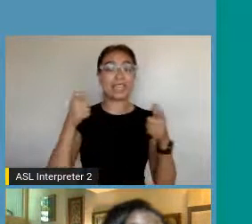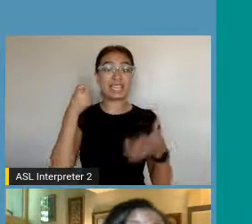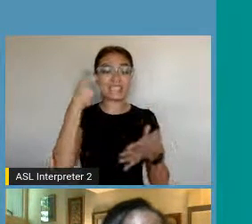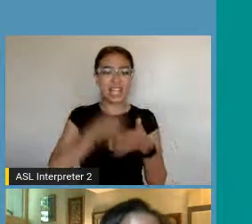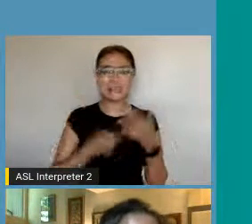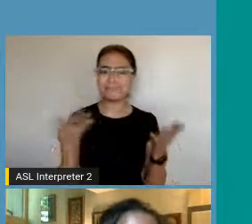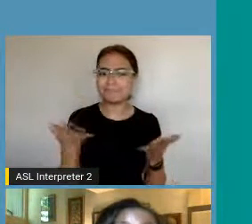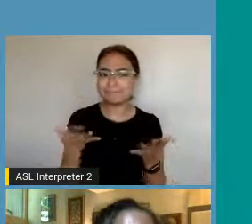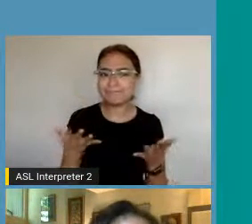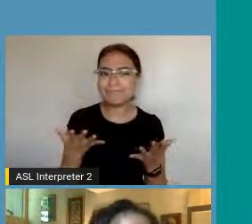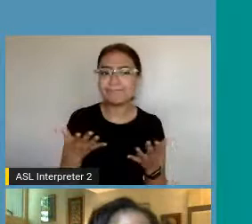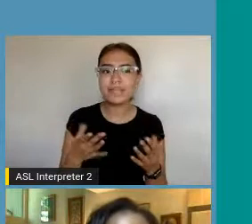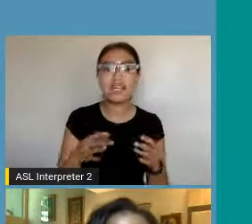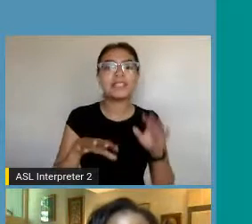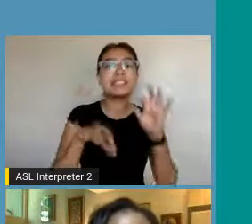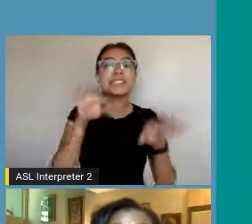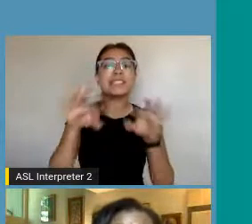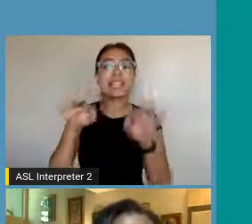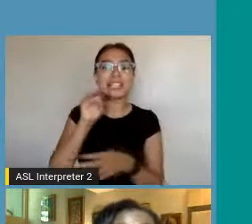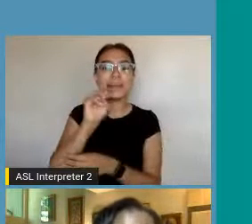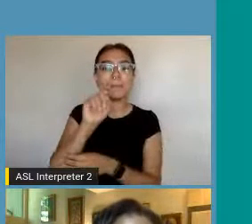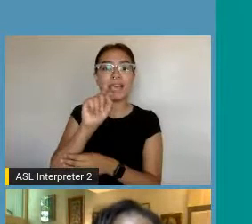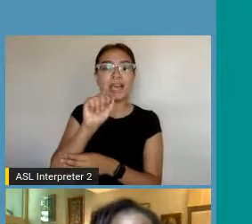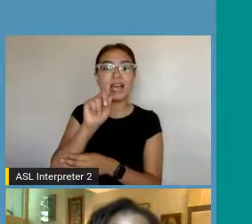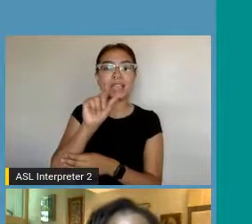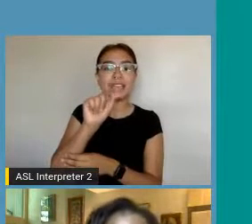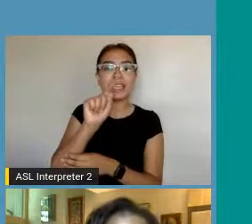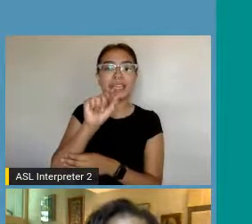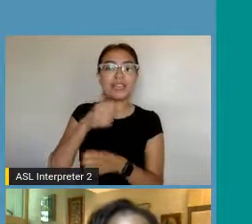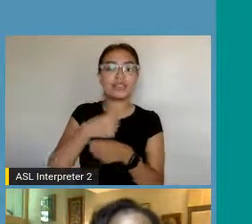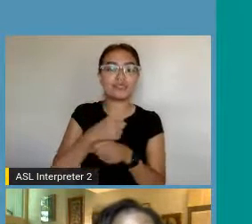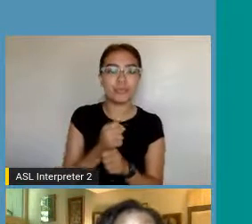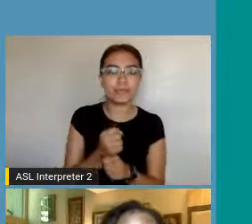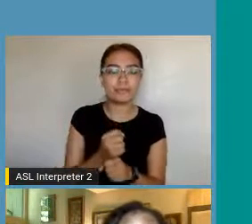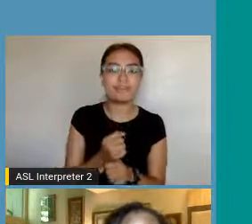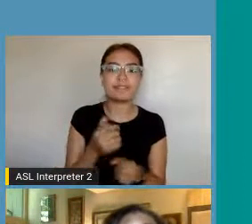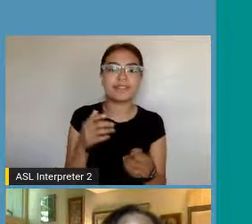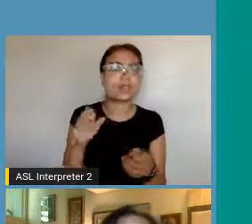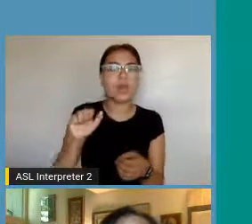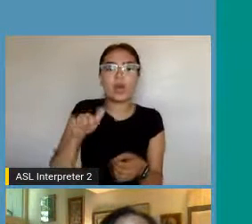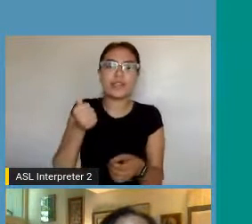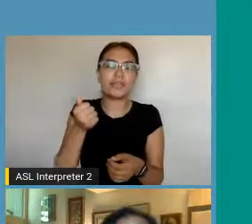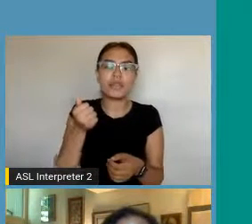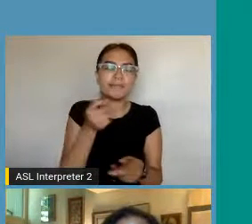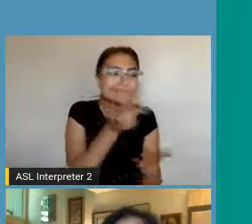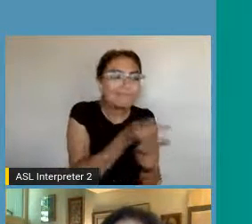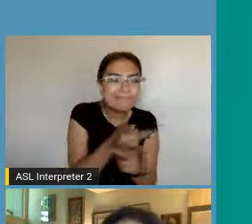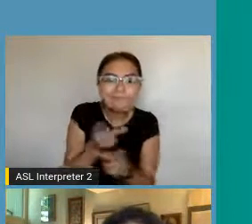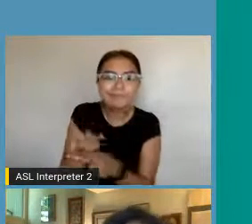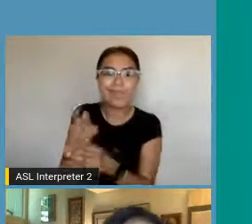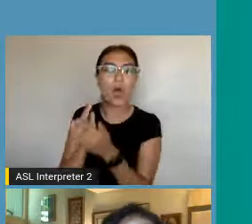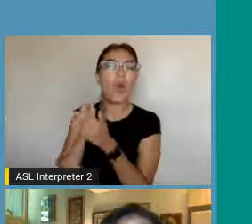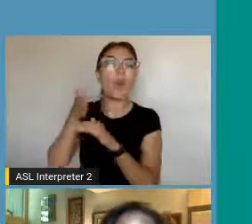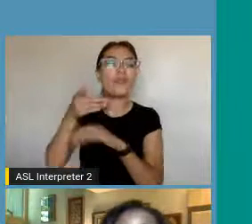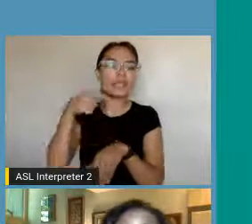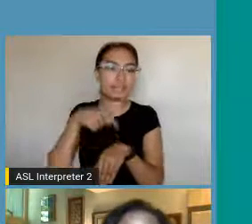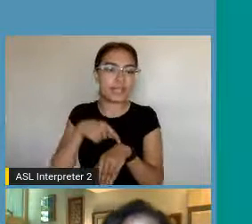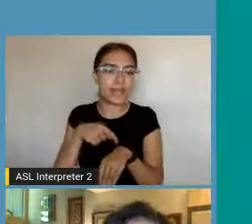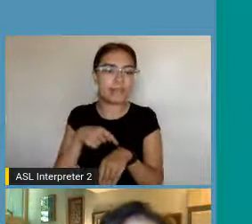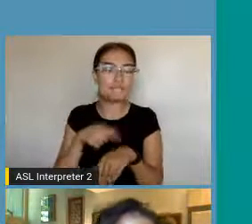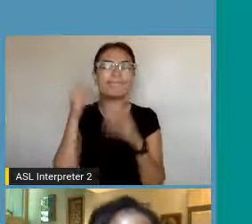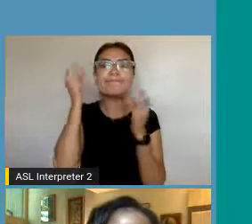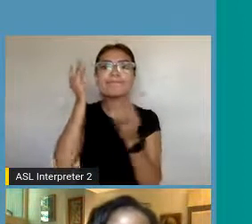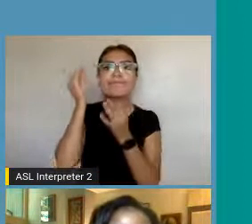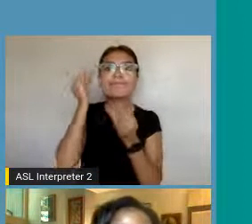are selection, metadata creation, and just general maintenance over time. So if you think about, you know, as you're doing your inventory